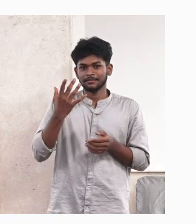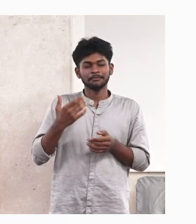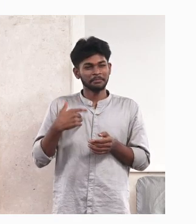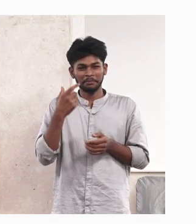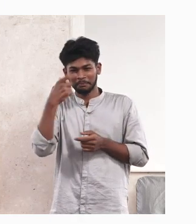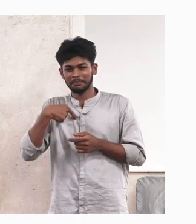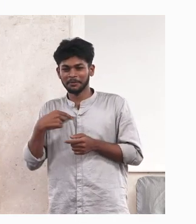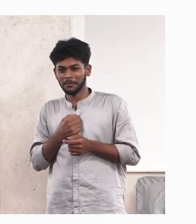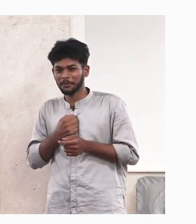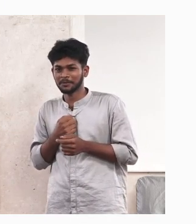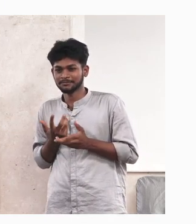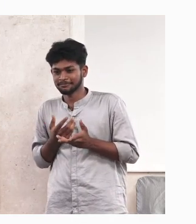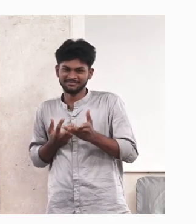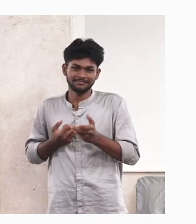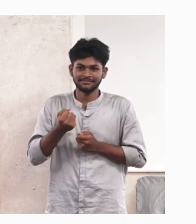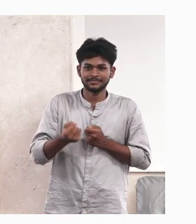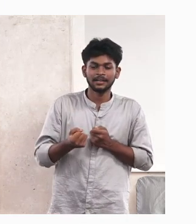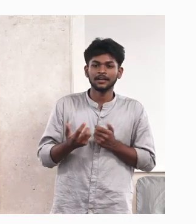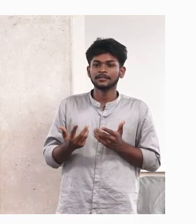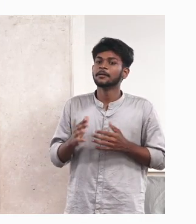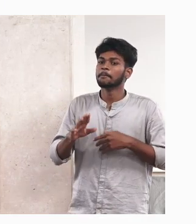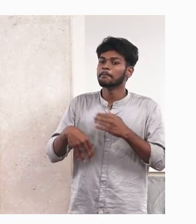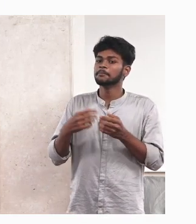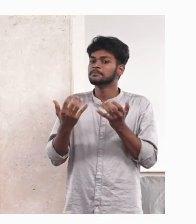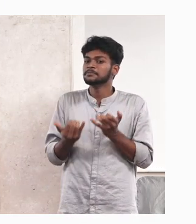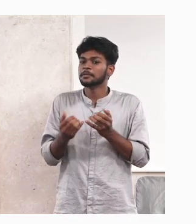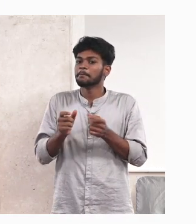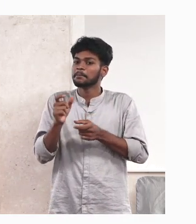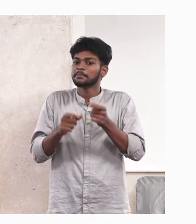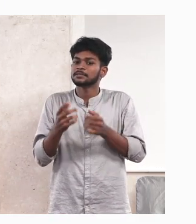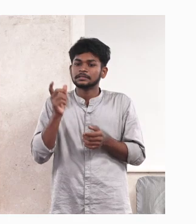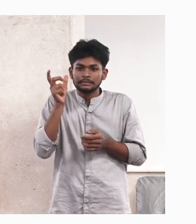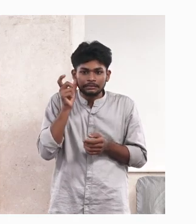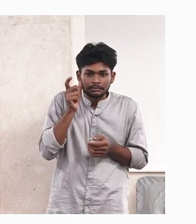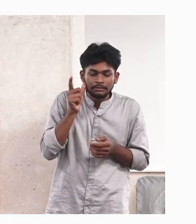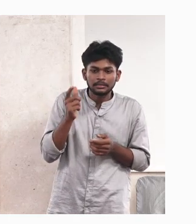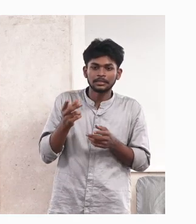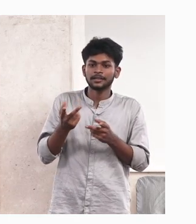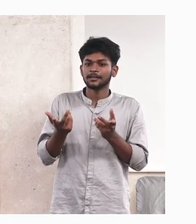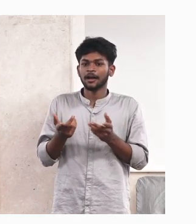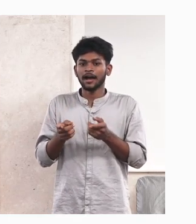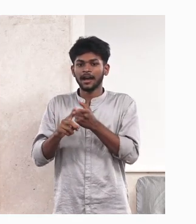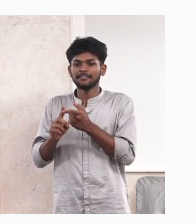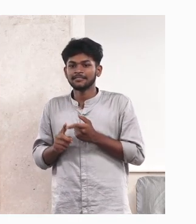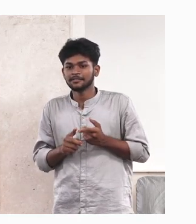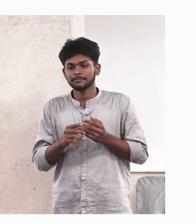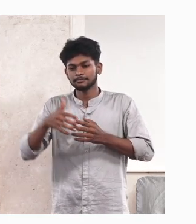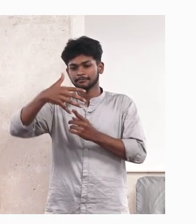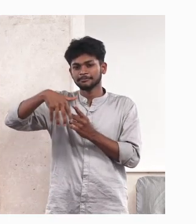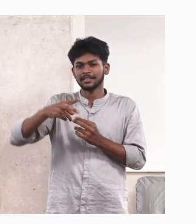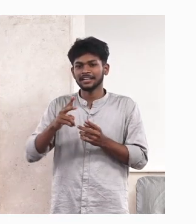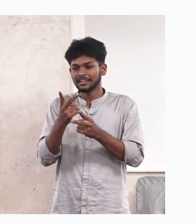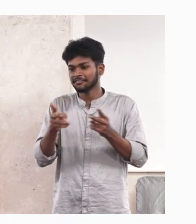all. But now I have sensed that you need to listen even to people who have their ideas different from yours. So